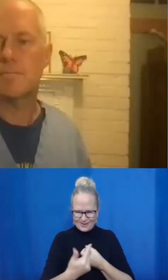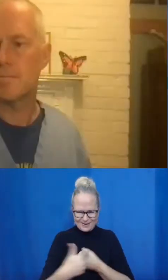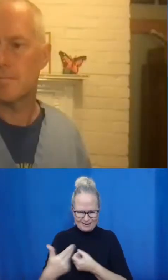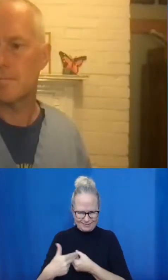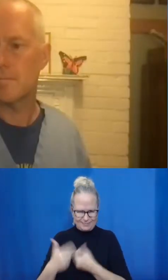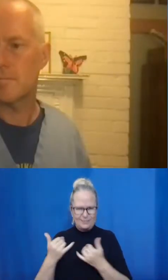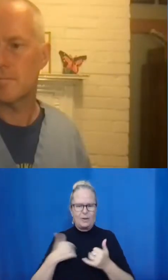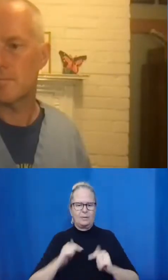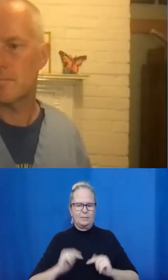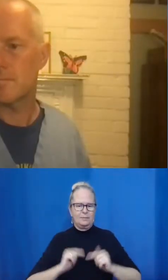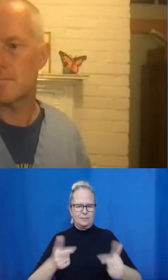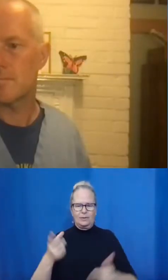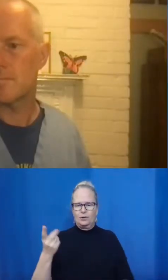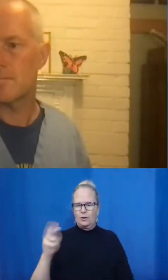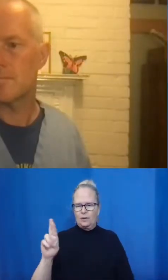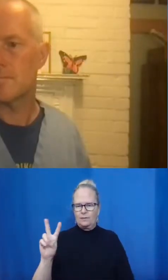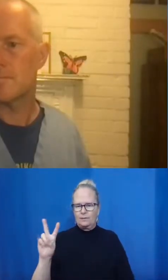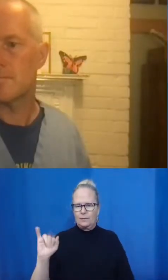in Alberta.